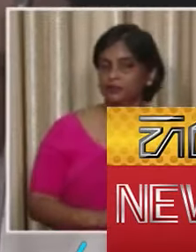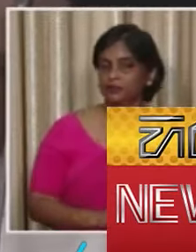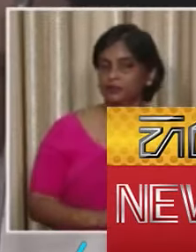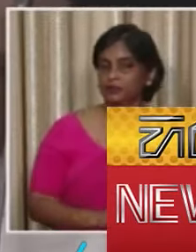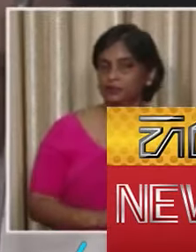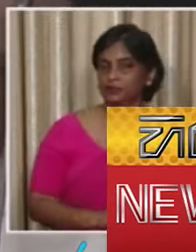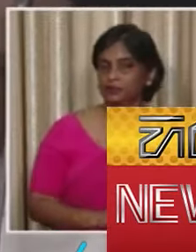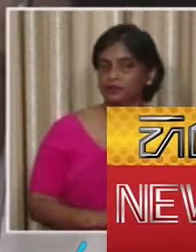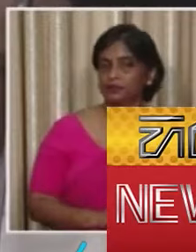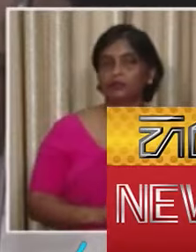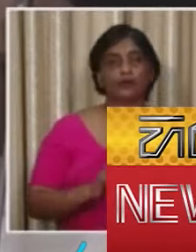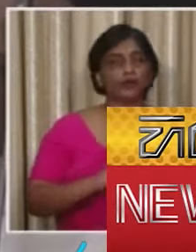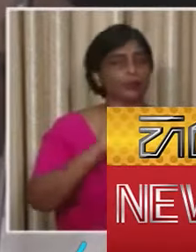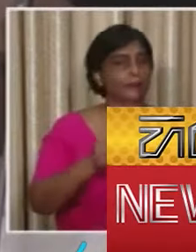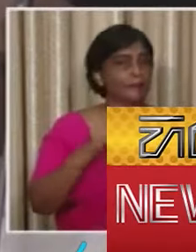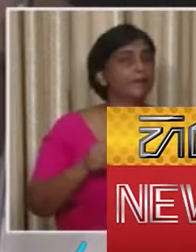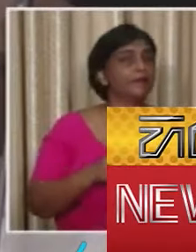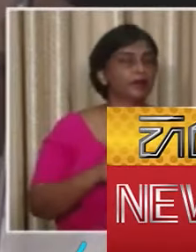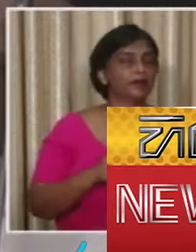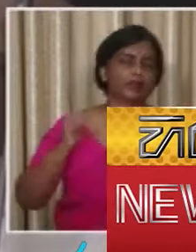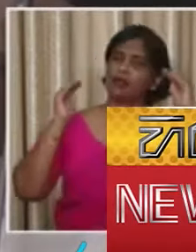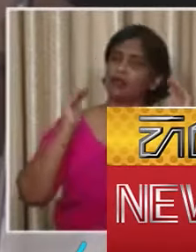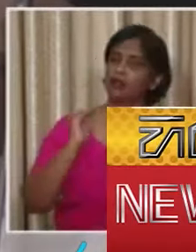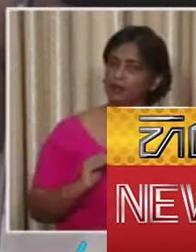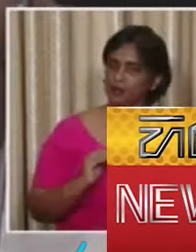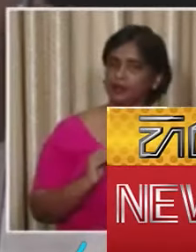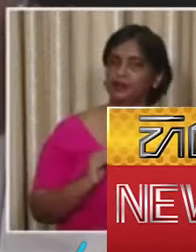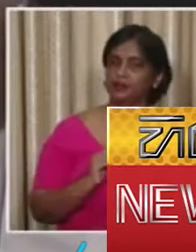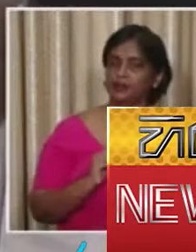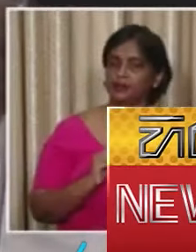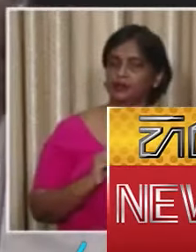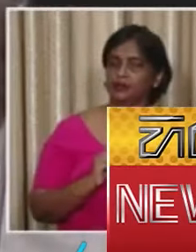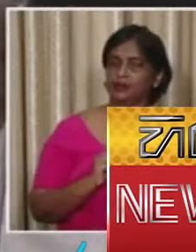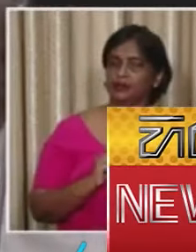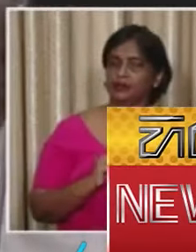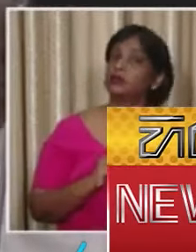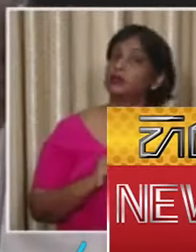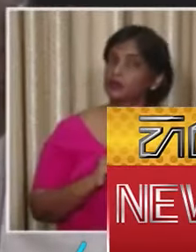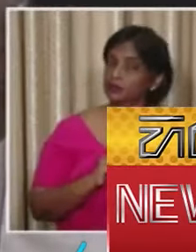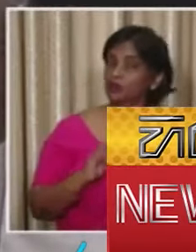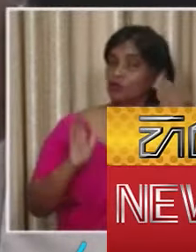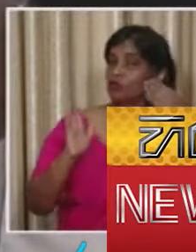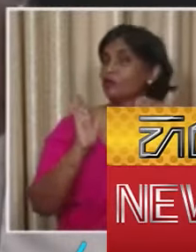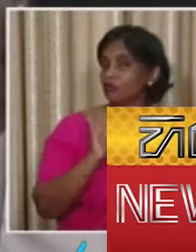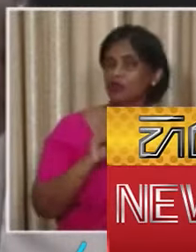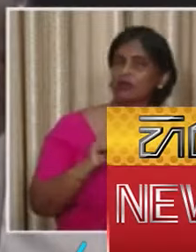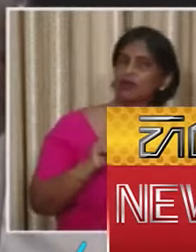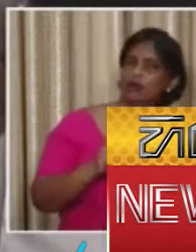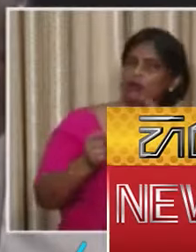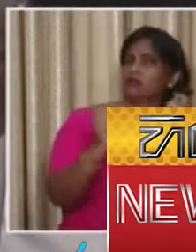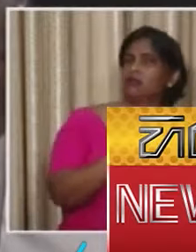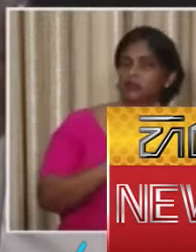declined. The capacity to service debt continued to diminish. To reverse the trend, we must transform Sri Lanka into